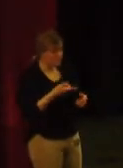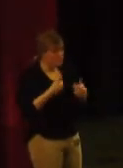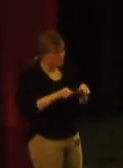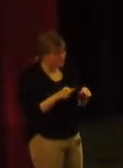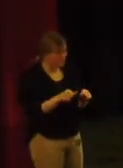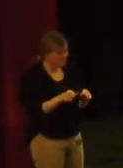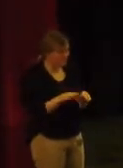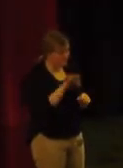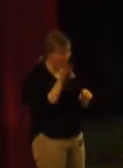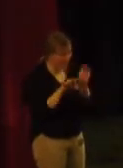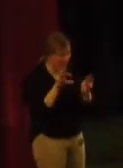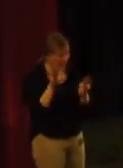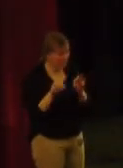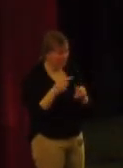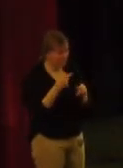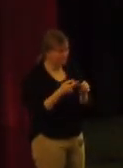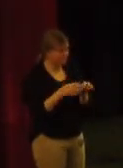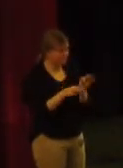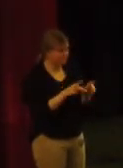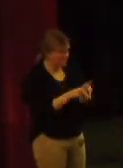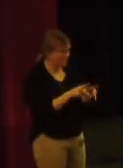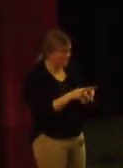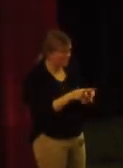thought he could